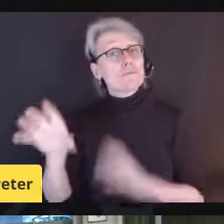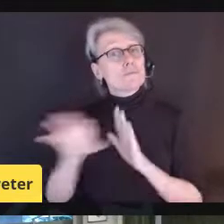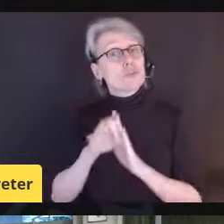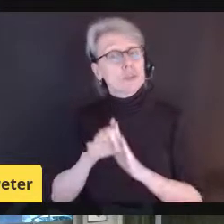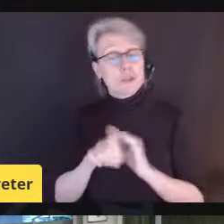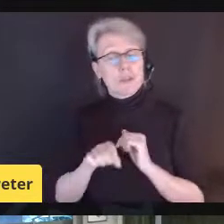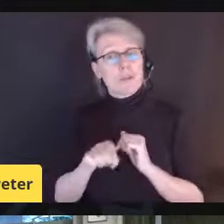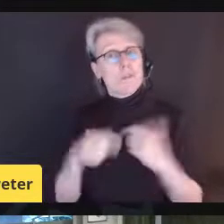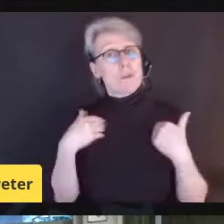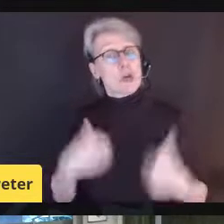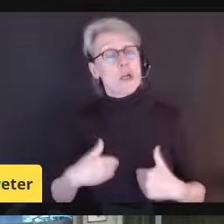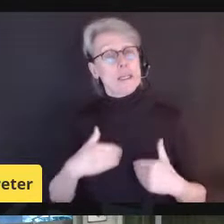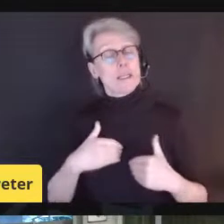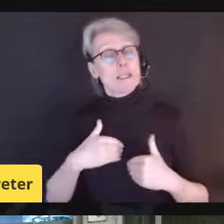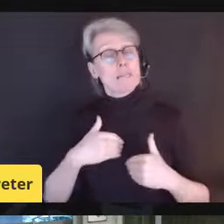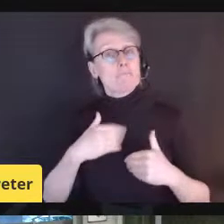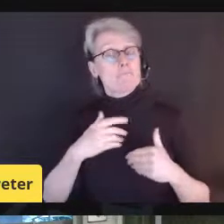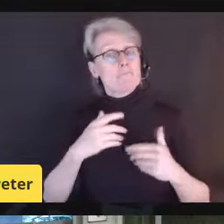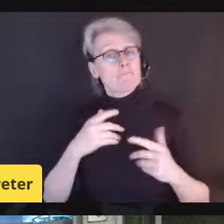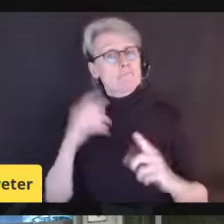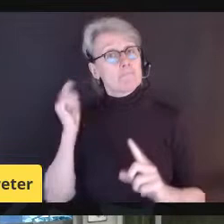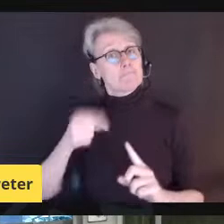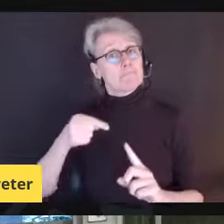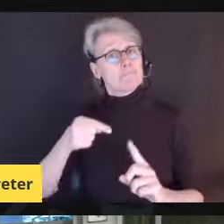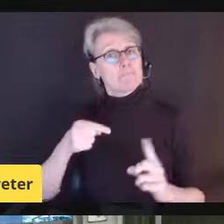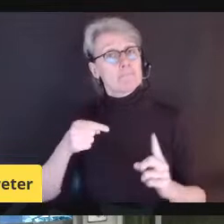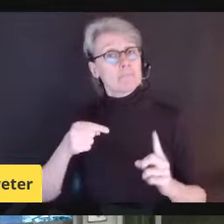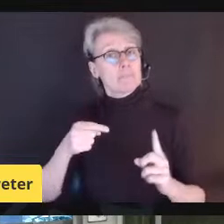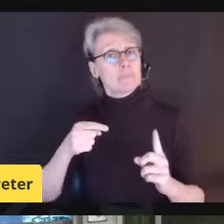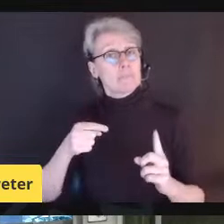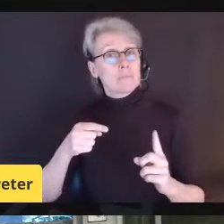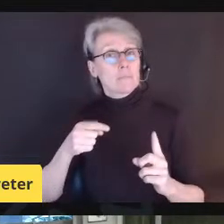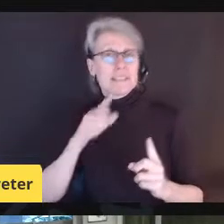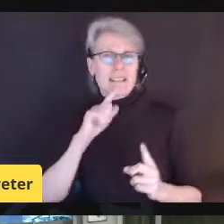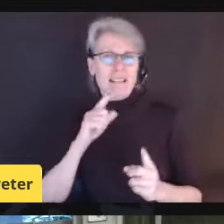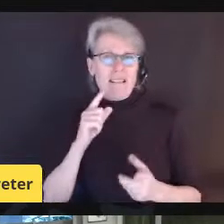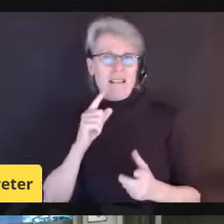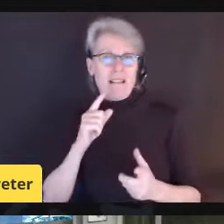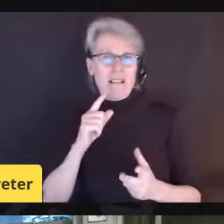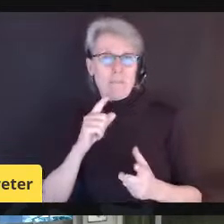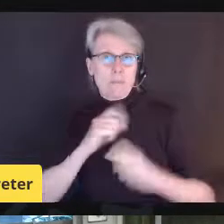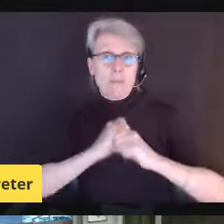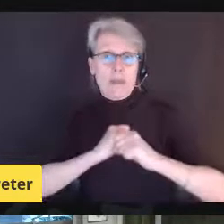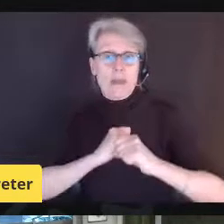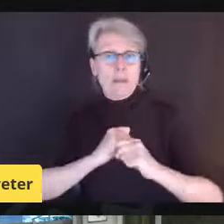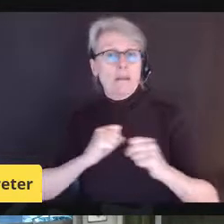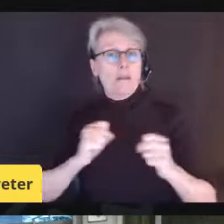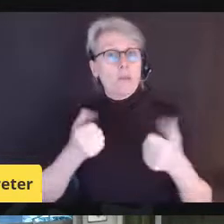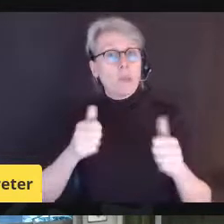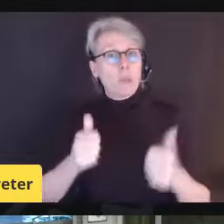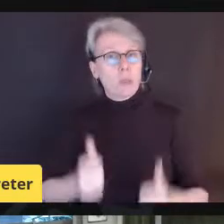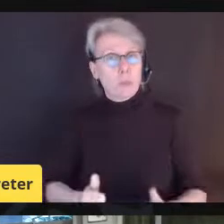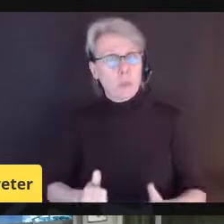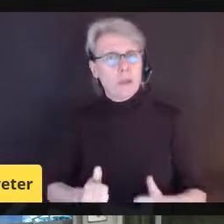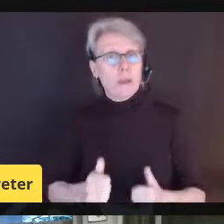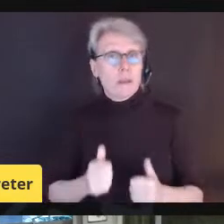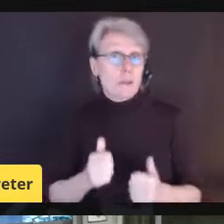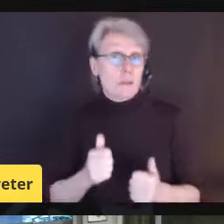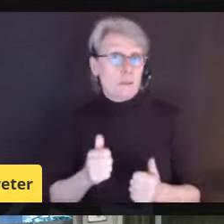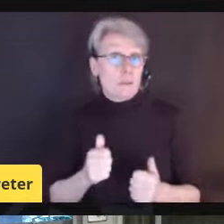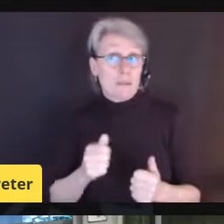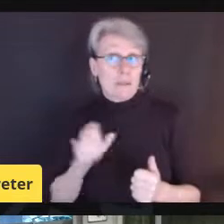that didn't help with to slow the decomposition process. So therefore natural things